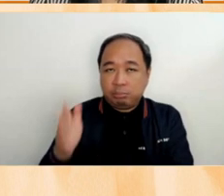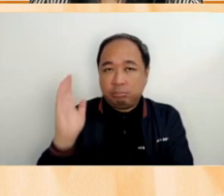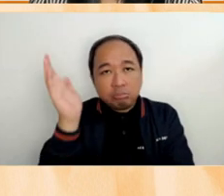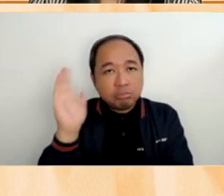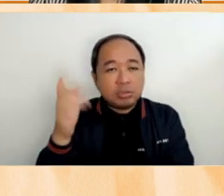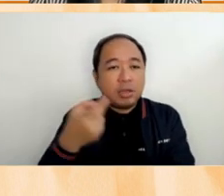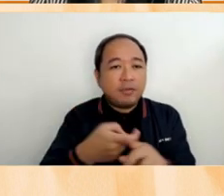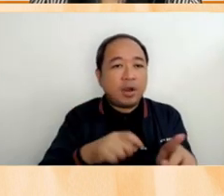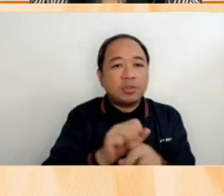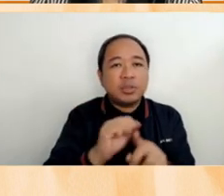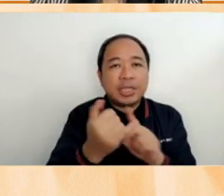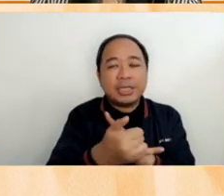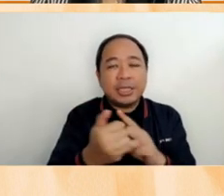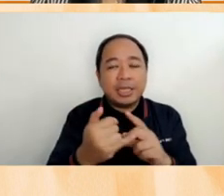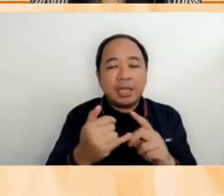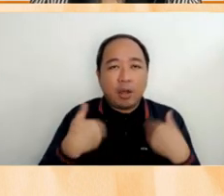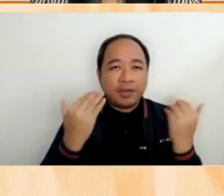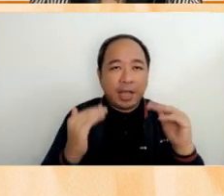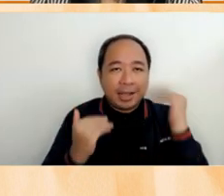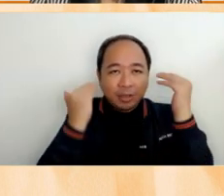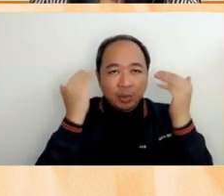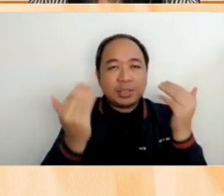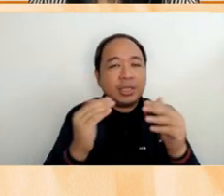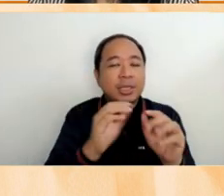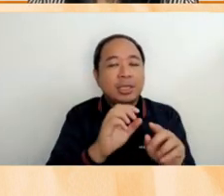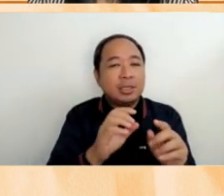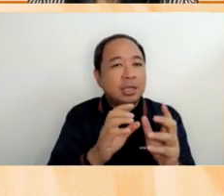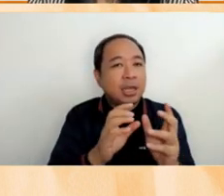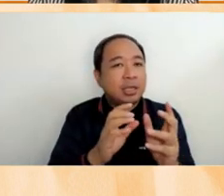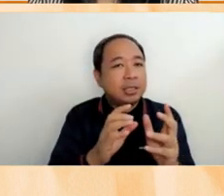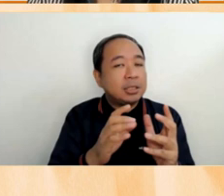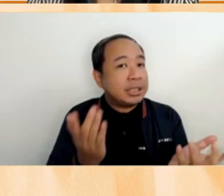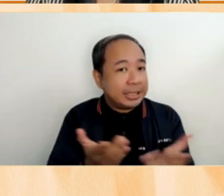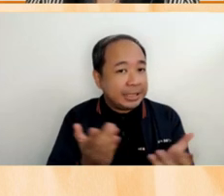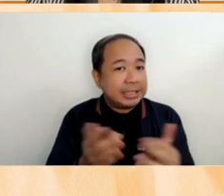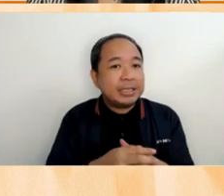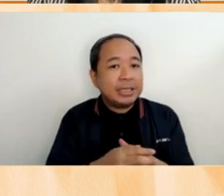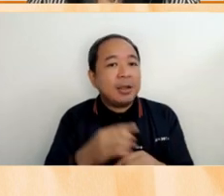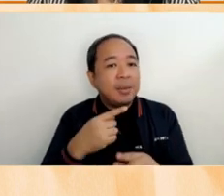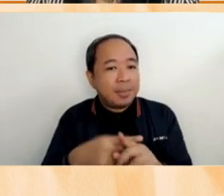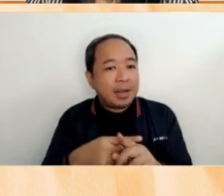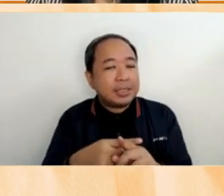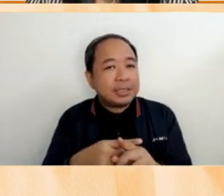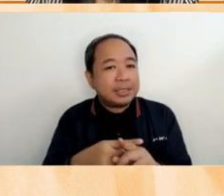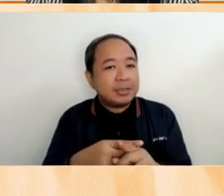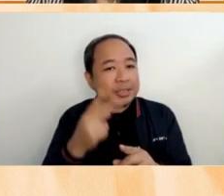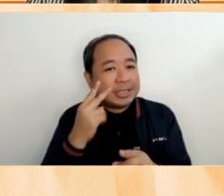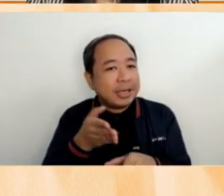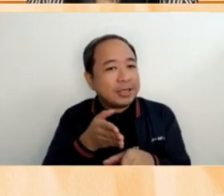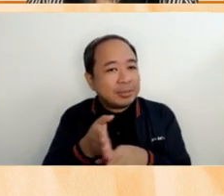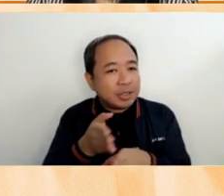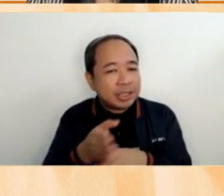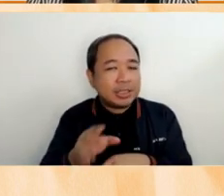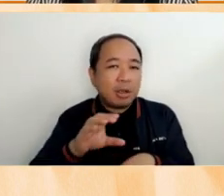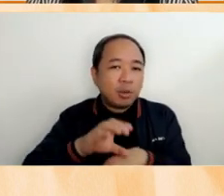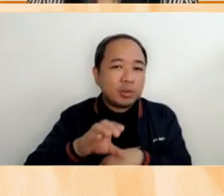Society of Adolescent Medicine of the Philippines Incorporated and the Philippine Society of Adolescent Medicine Specialists, consultants from